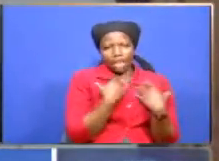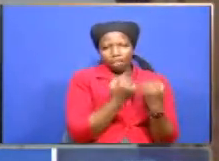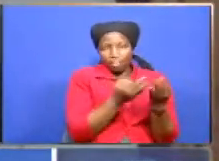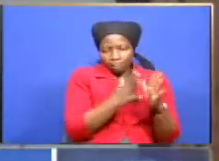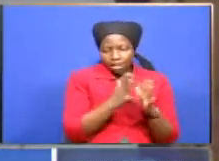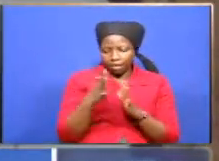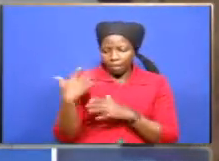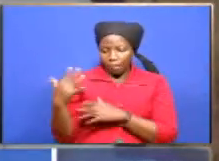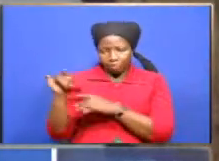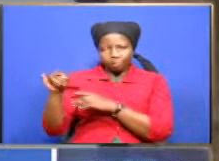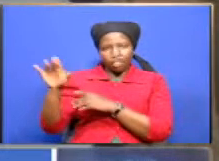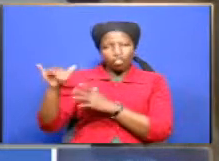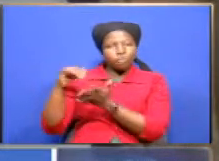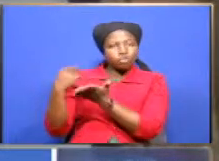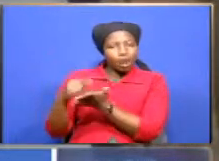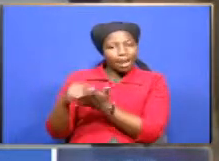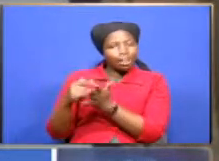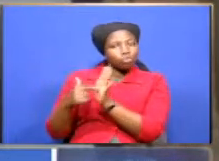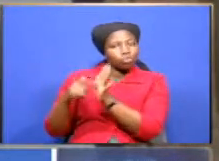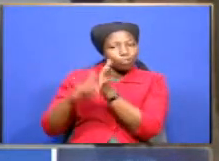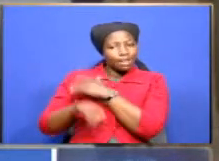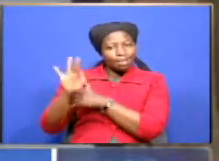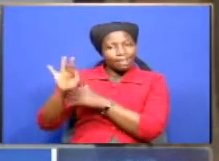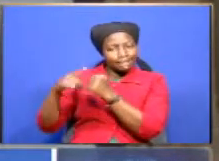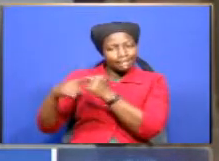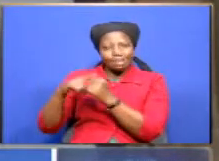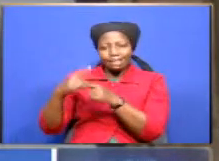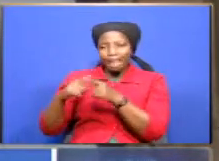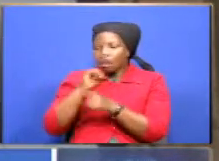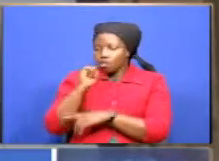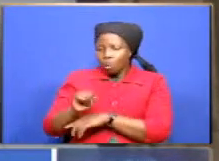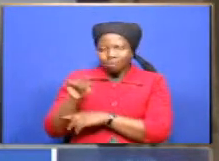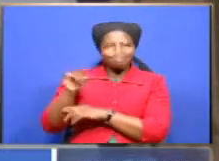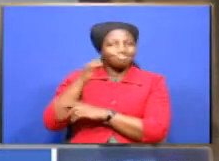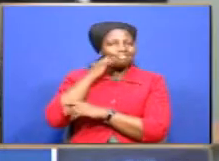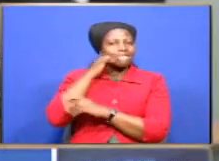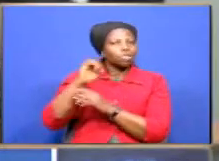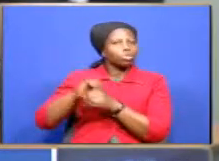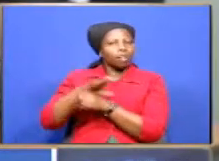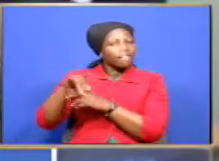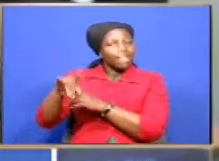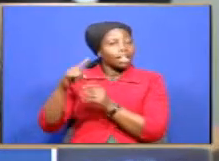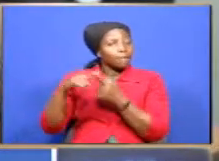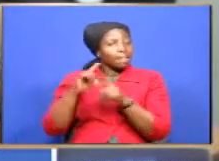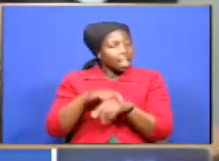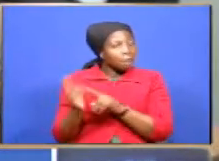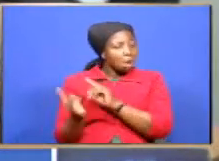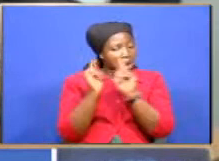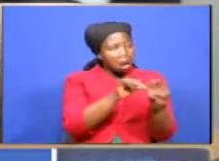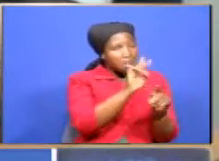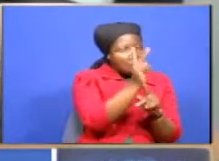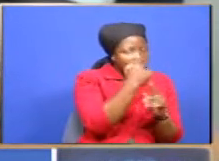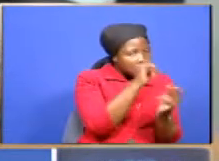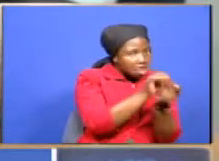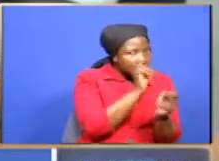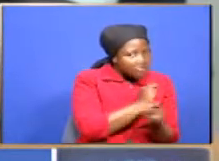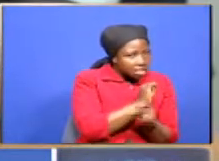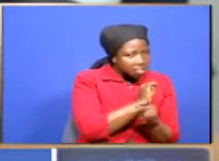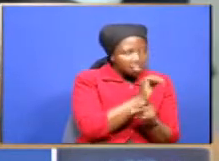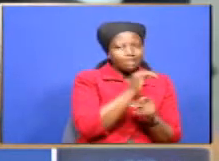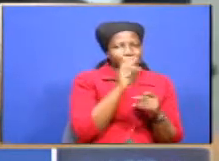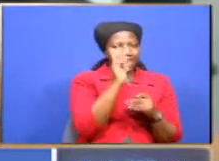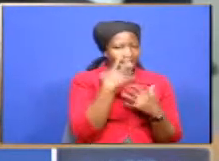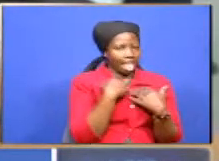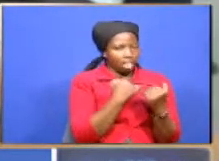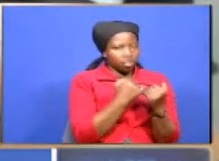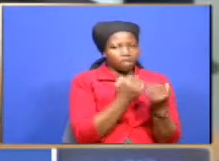the 36-year-old had tested negative for COVID-19 disease, but when he was tested by Kenya health officers, the